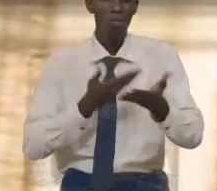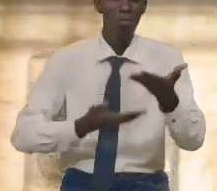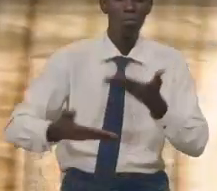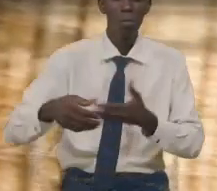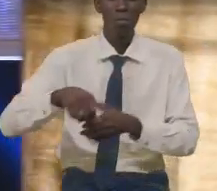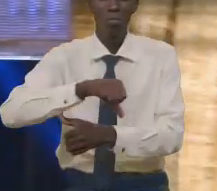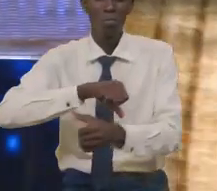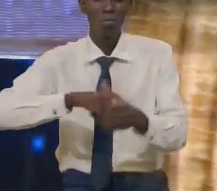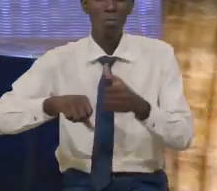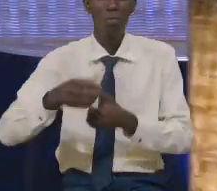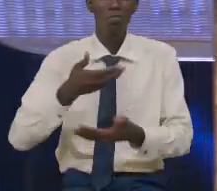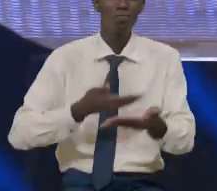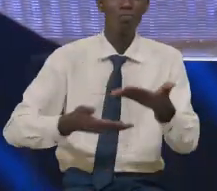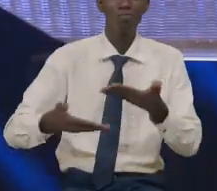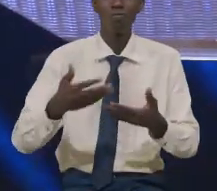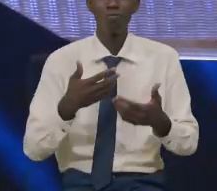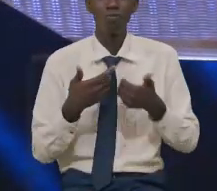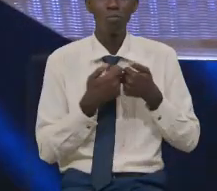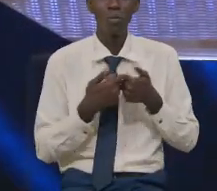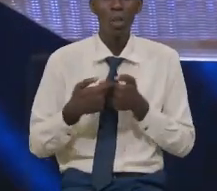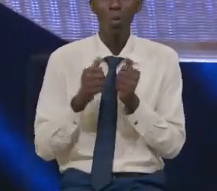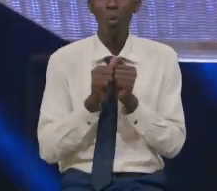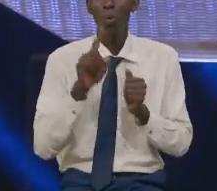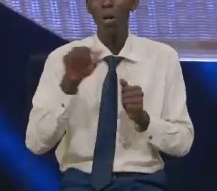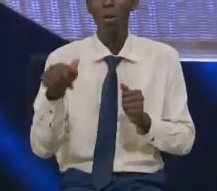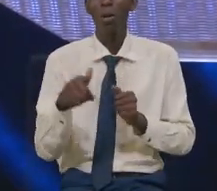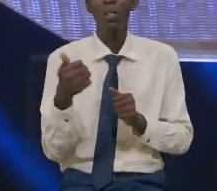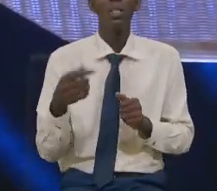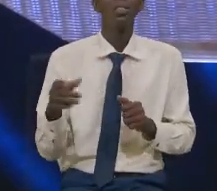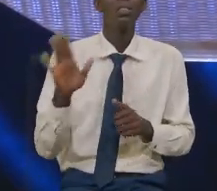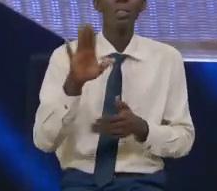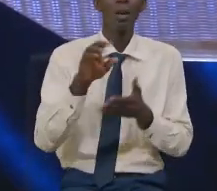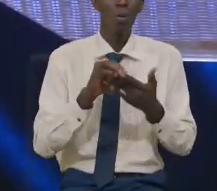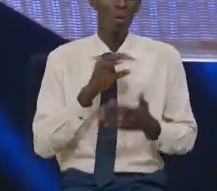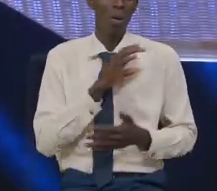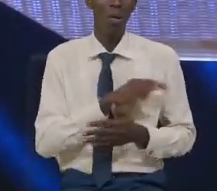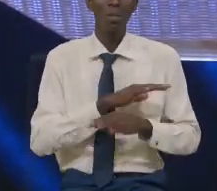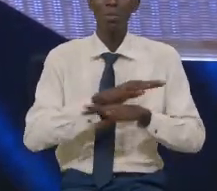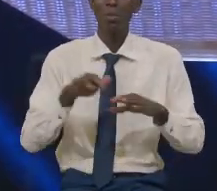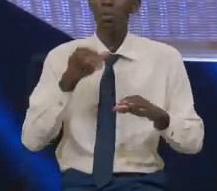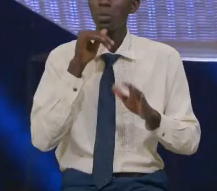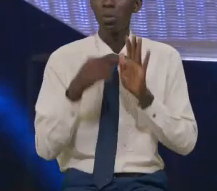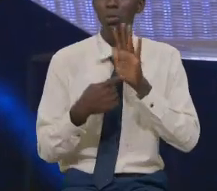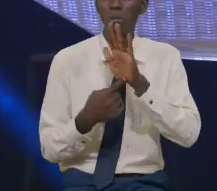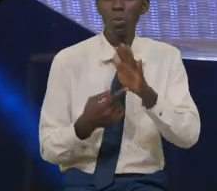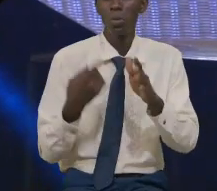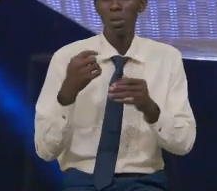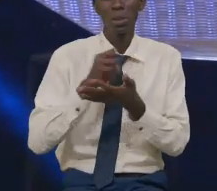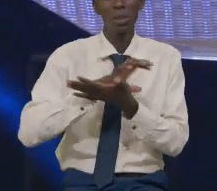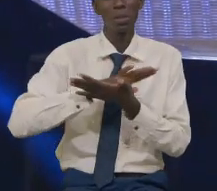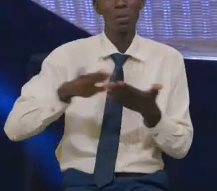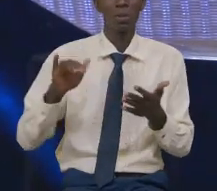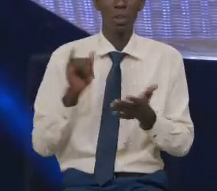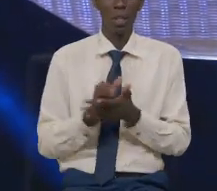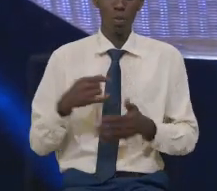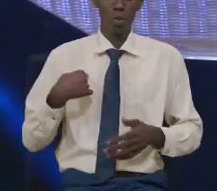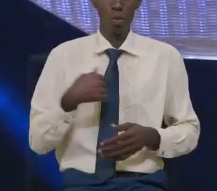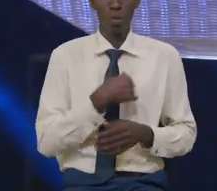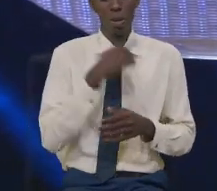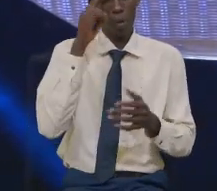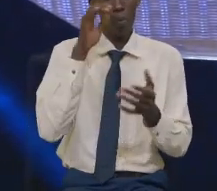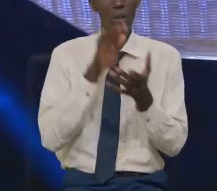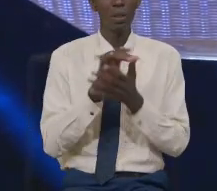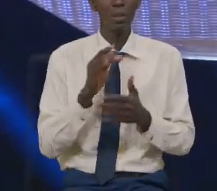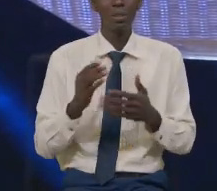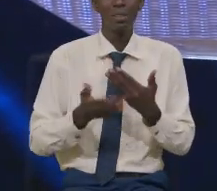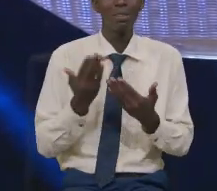fellowship with us, they deny God. Their character does not show the sanctification we believe. They get